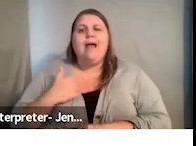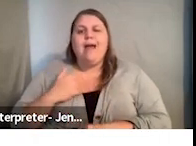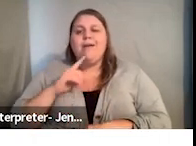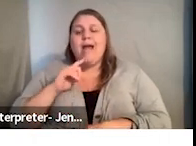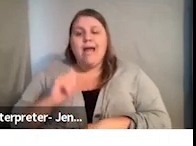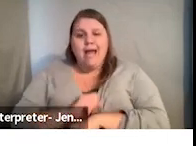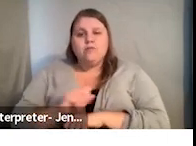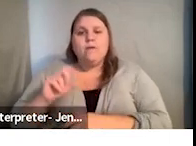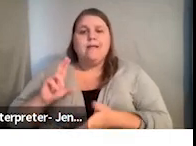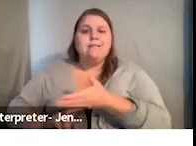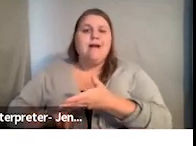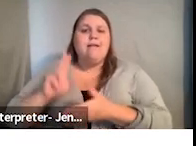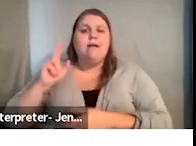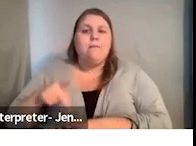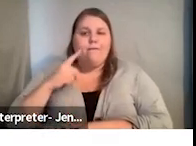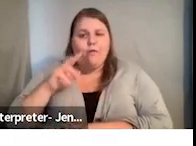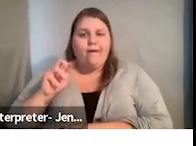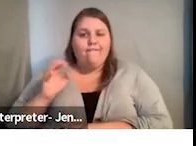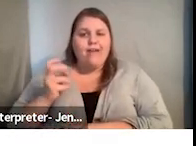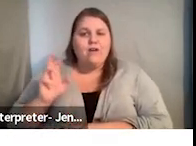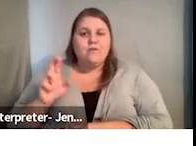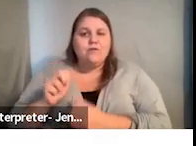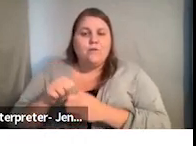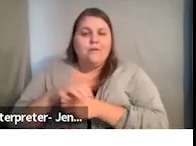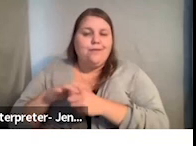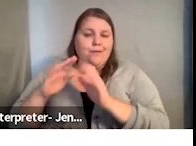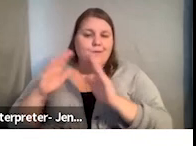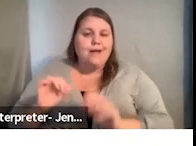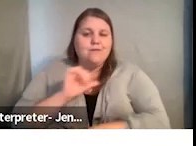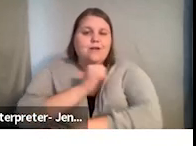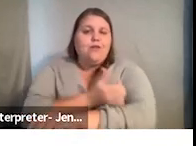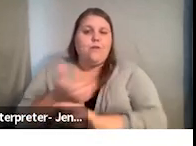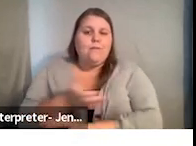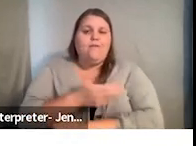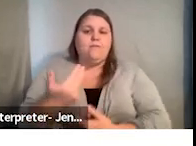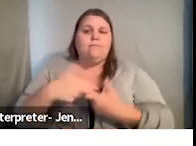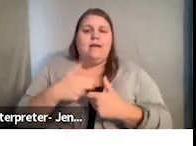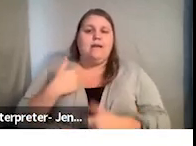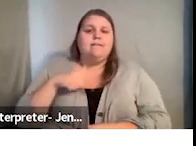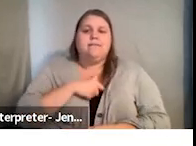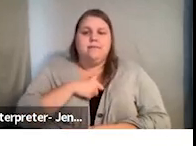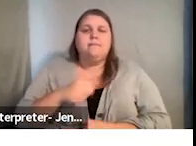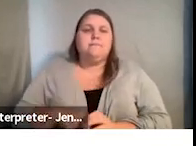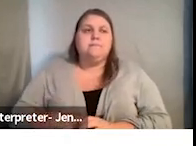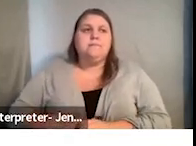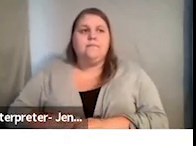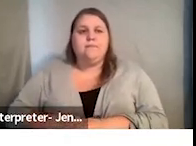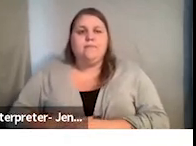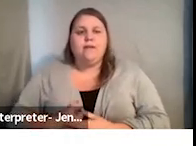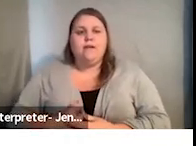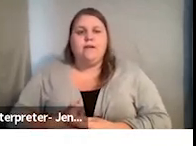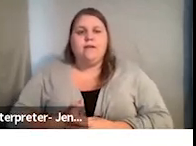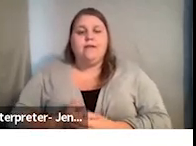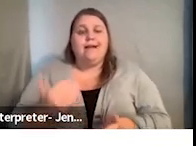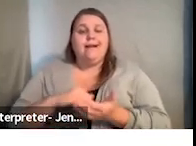actually signed up for a voucher with their local housing authority before we can admit them into the program.